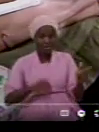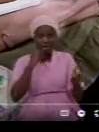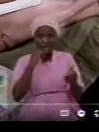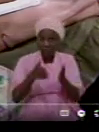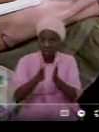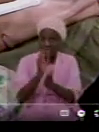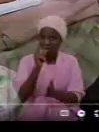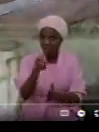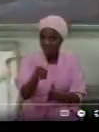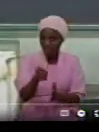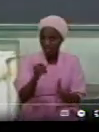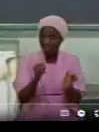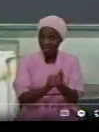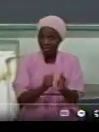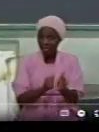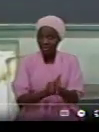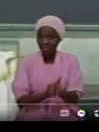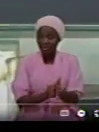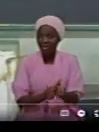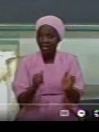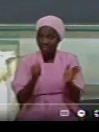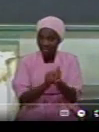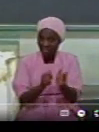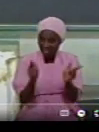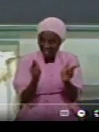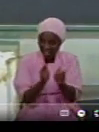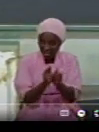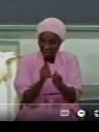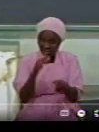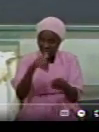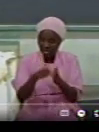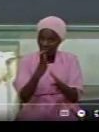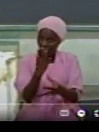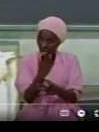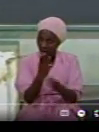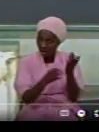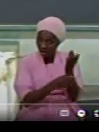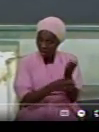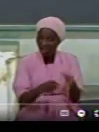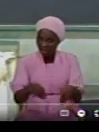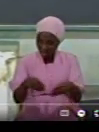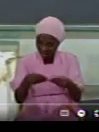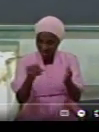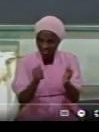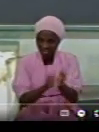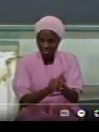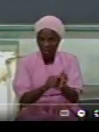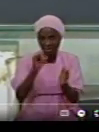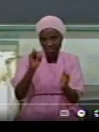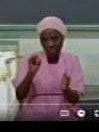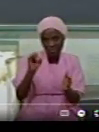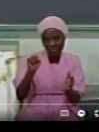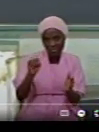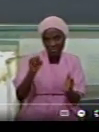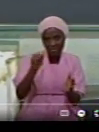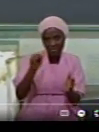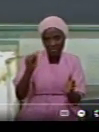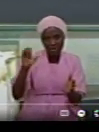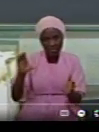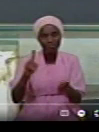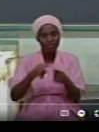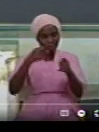you, even the little in your hand, offer that Isaac unto me. By